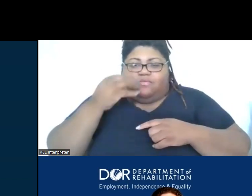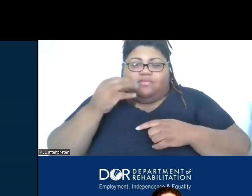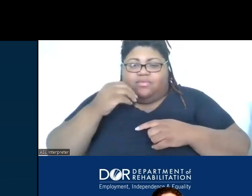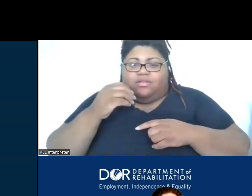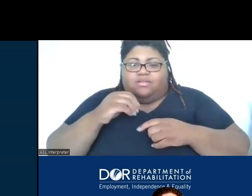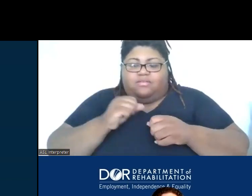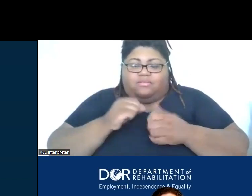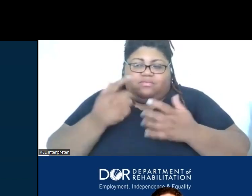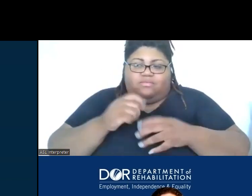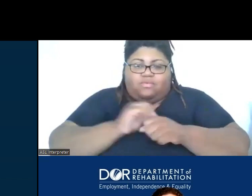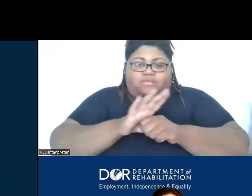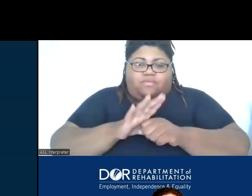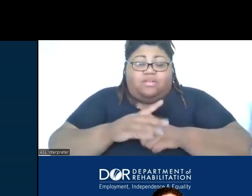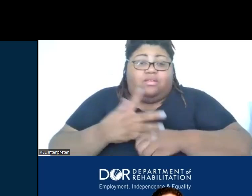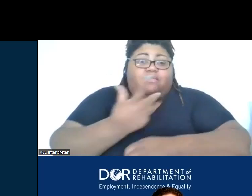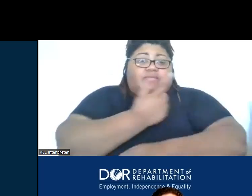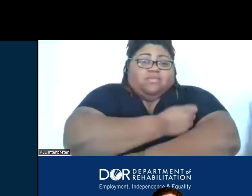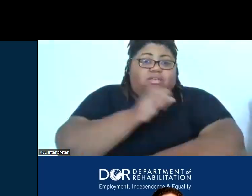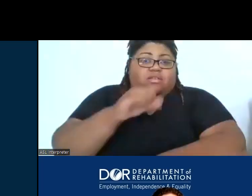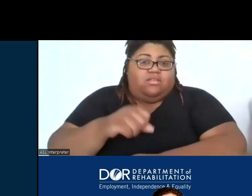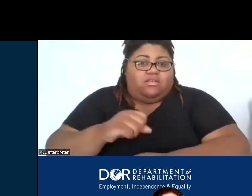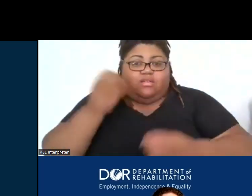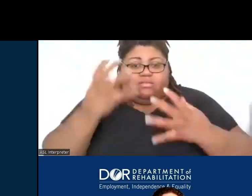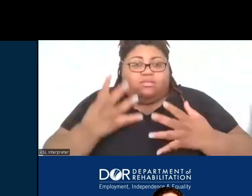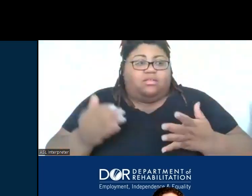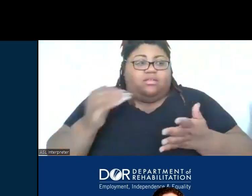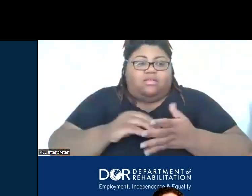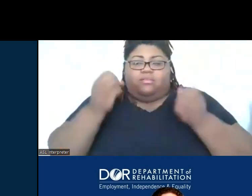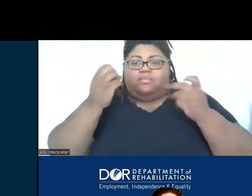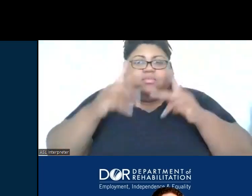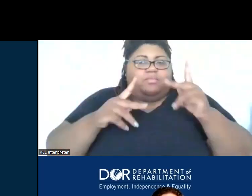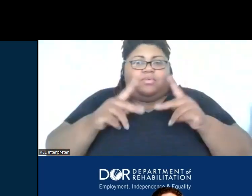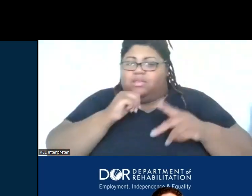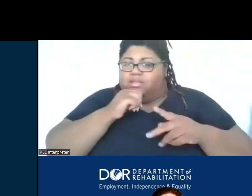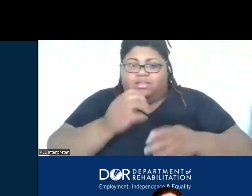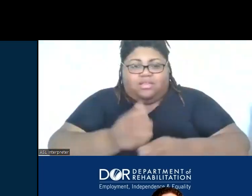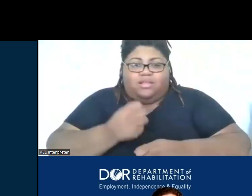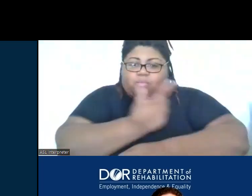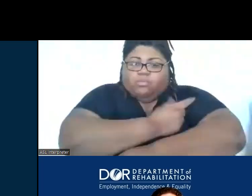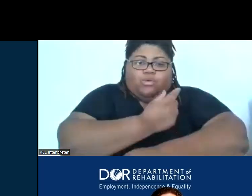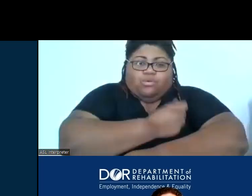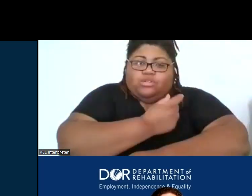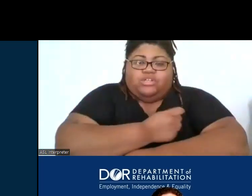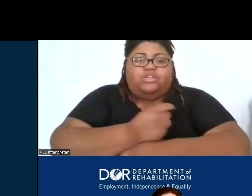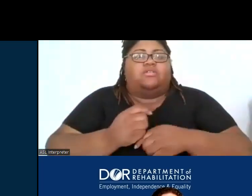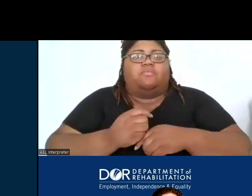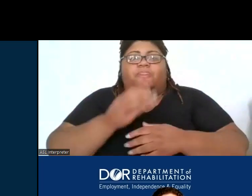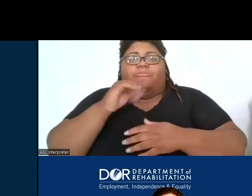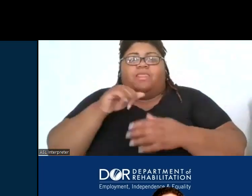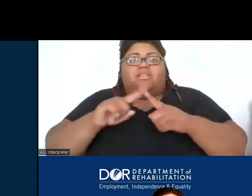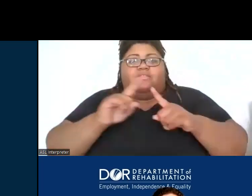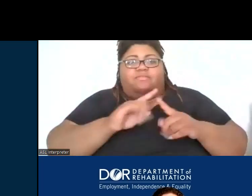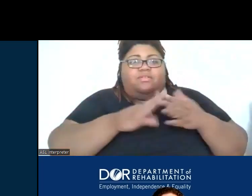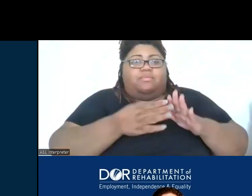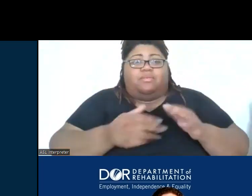Vaccinations, again, there's a lot of people who are not getting the boosters in all communities, including the older adults and people